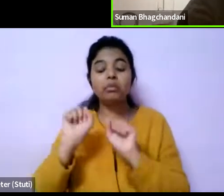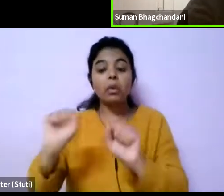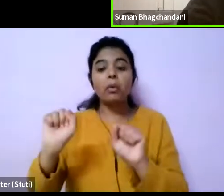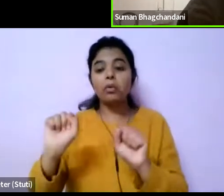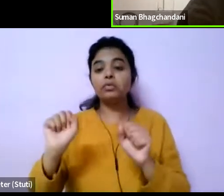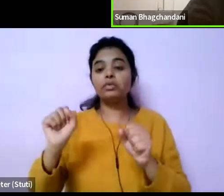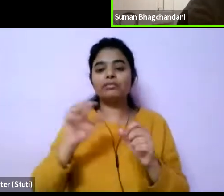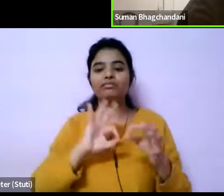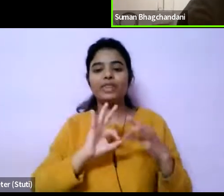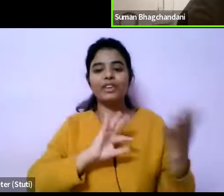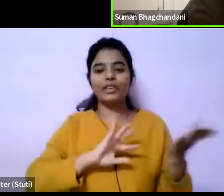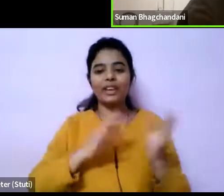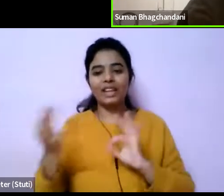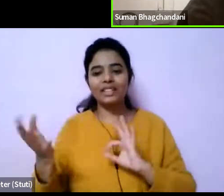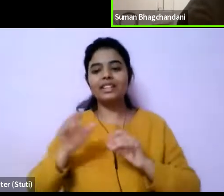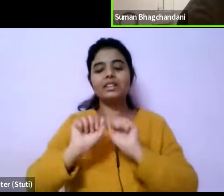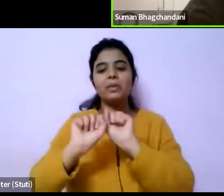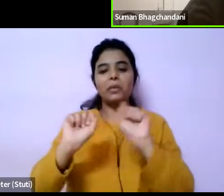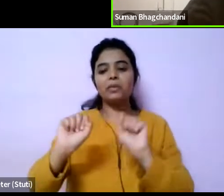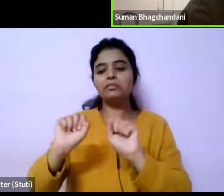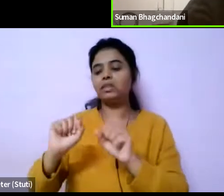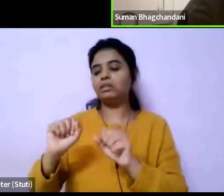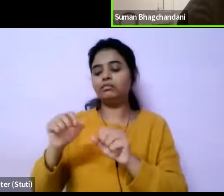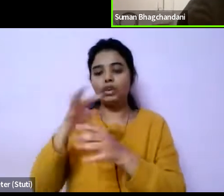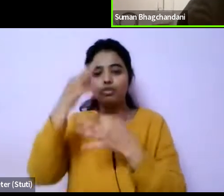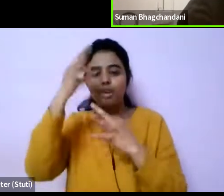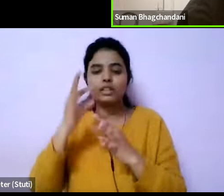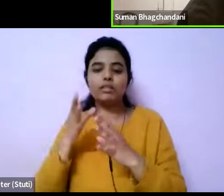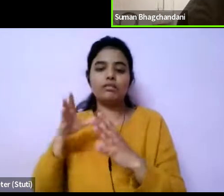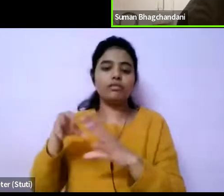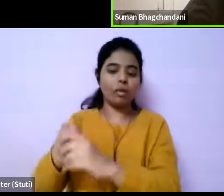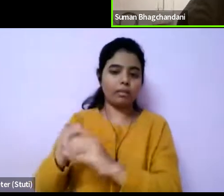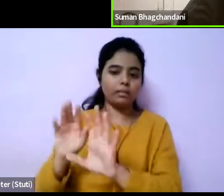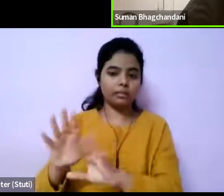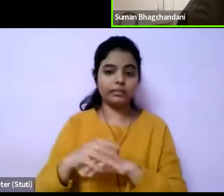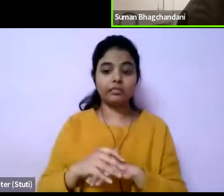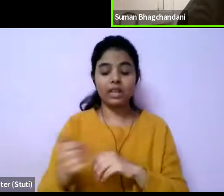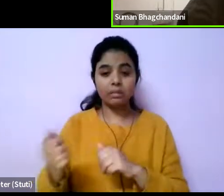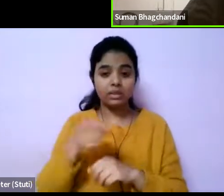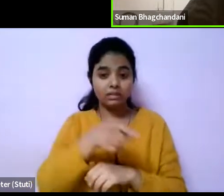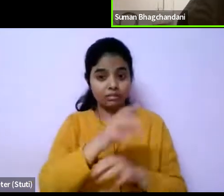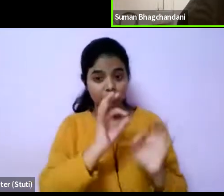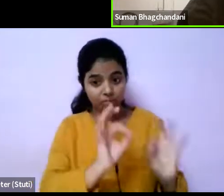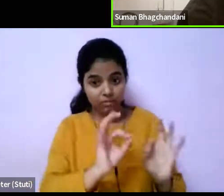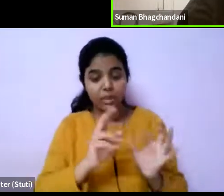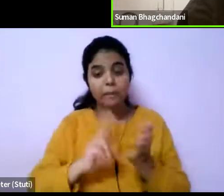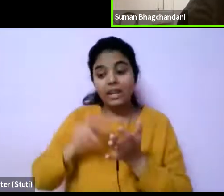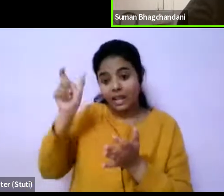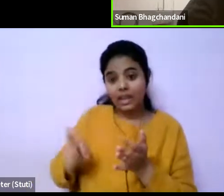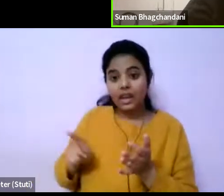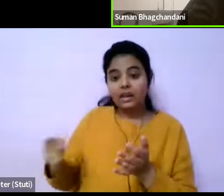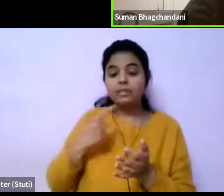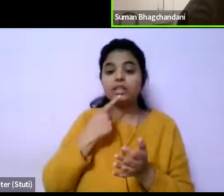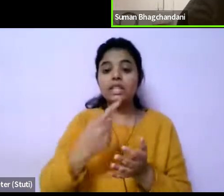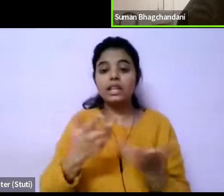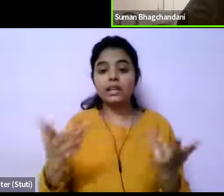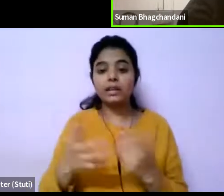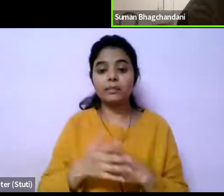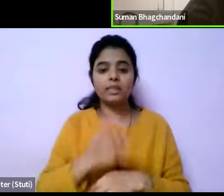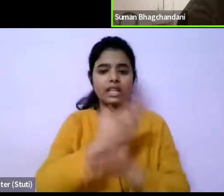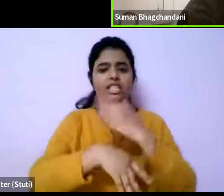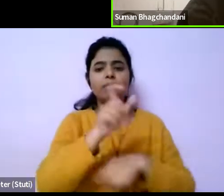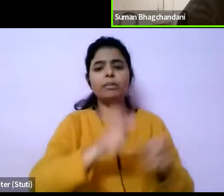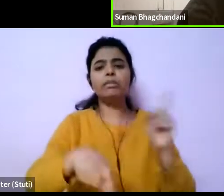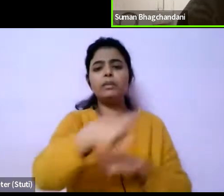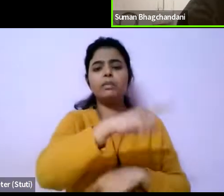classical dance. And yet, if there is any doubt about their articulation being inadequate, Nagaraj states, I quote, disabled people